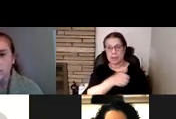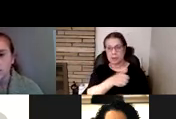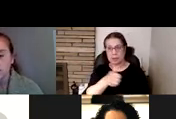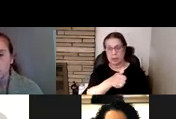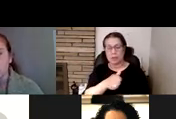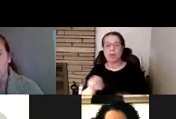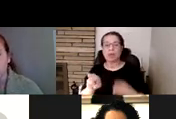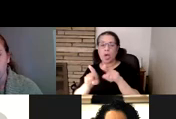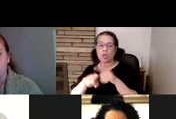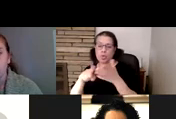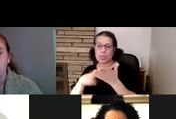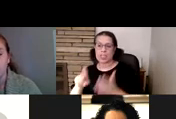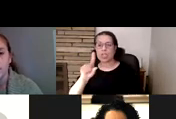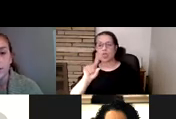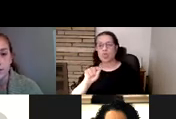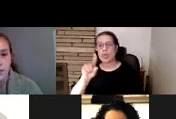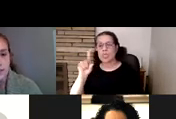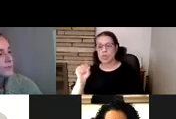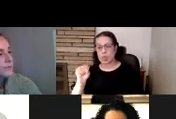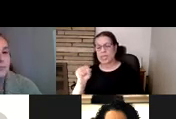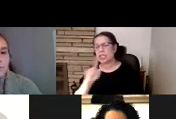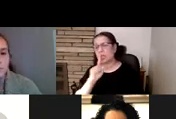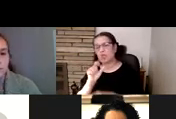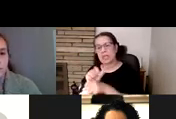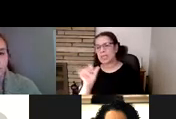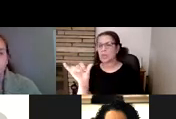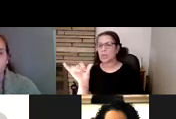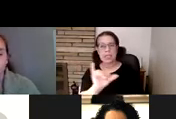we also looked at 2020 ridership and found little difference.